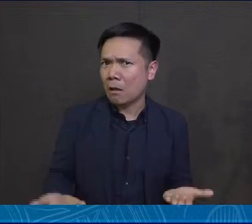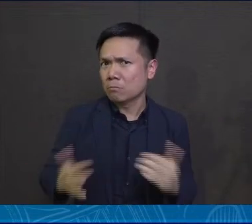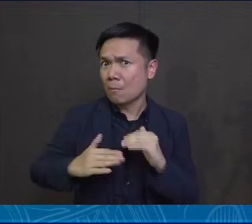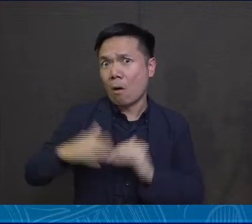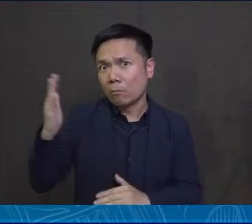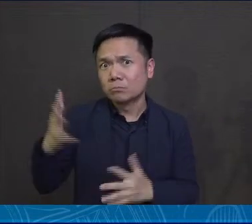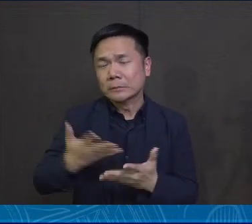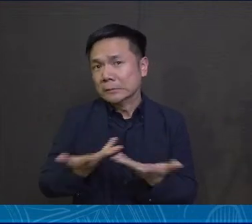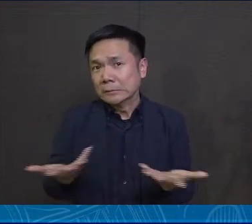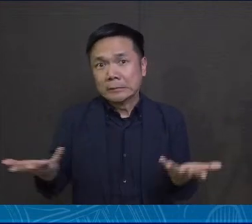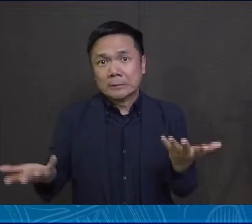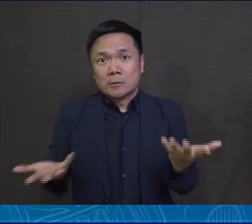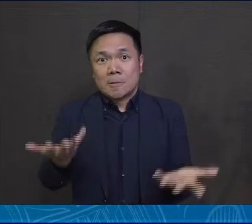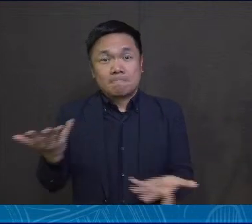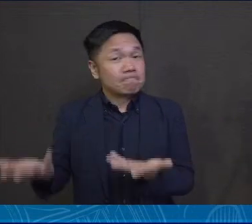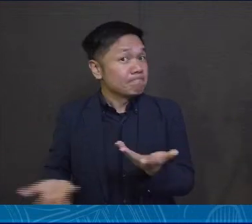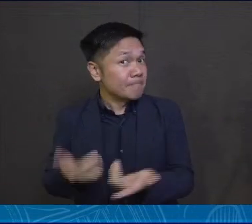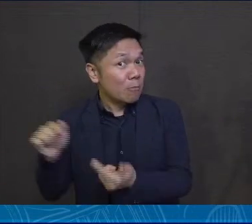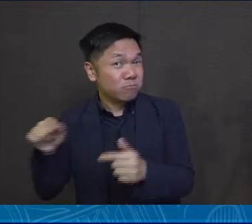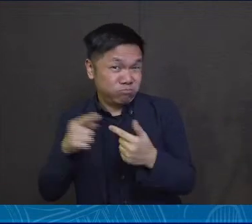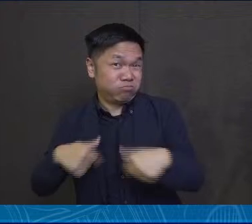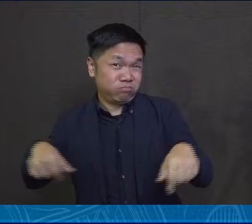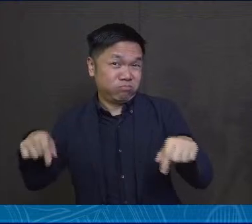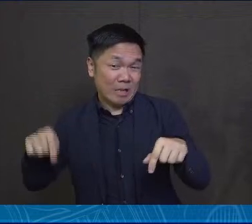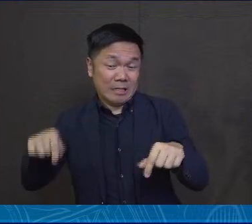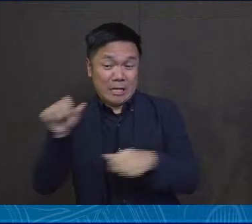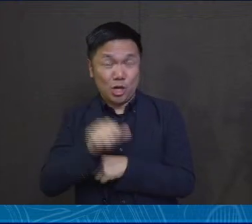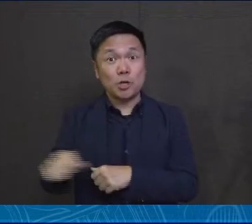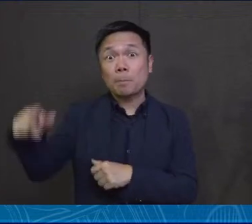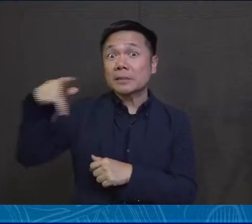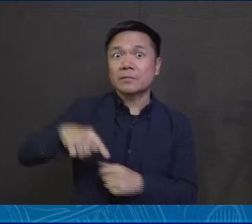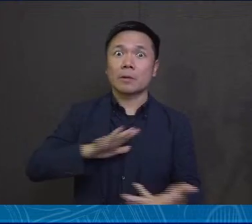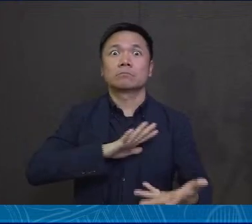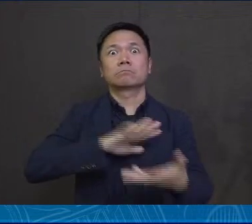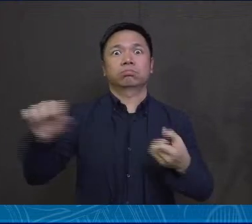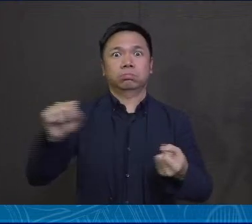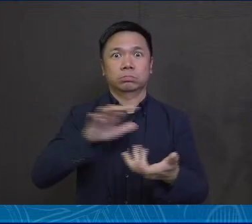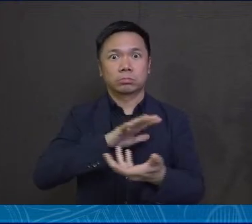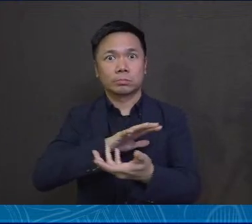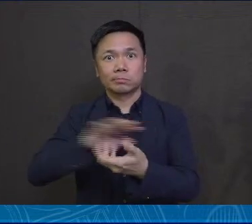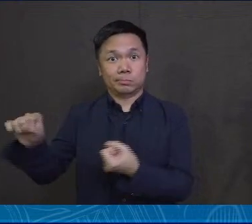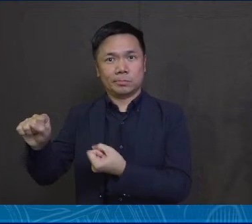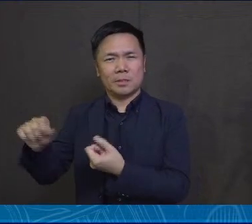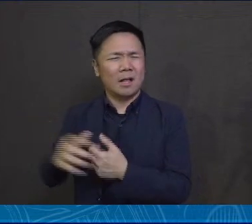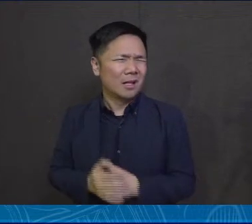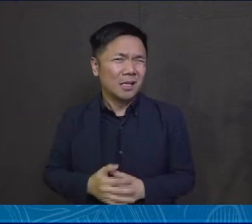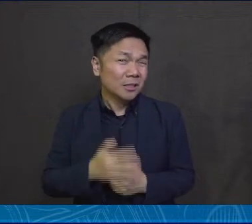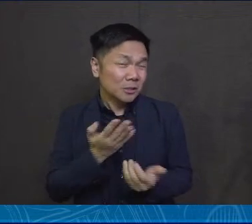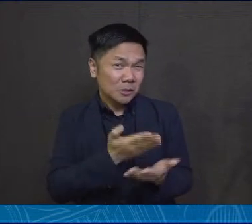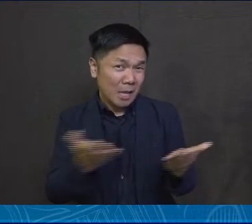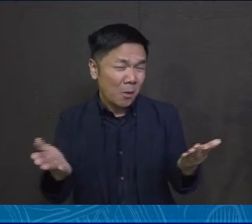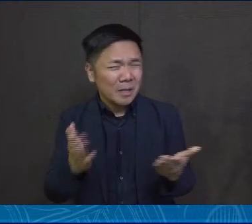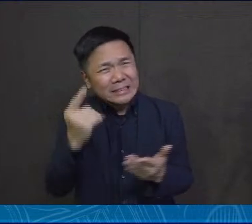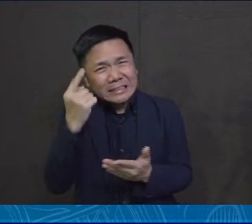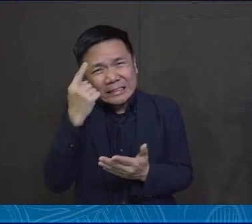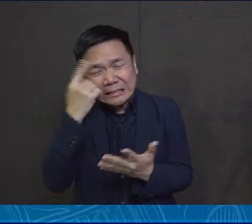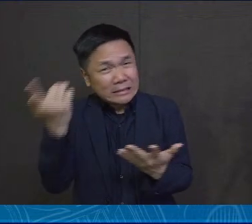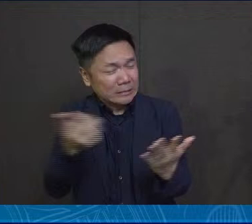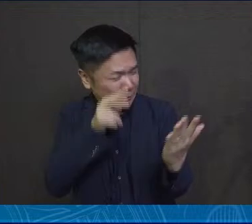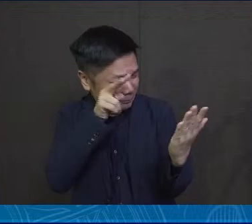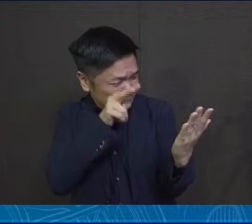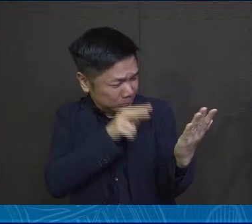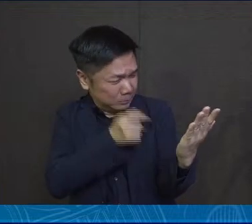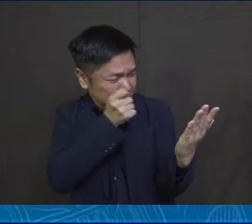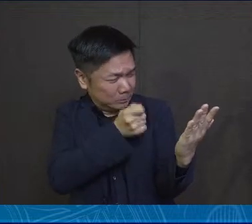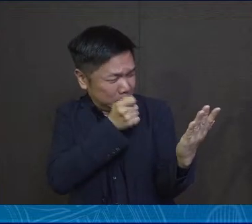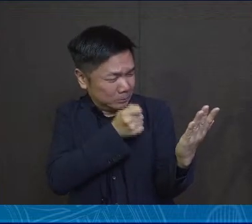to affect this particular region. And it's also important to underscore the fact that the Asia-Pacific